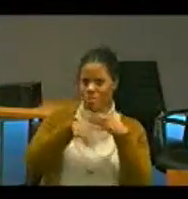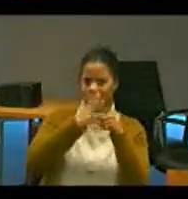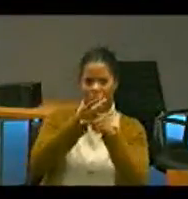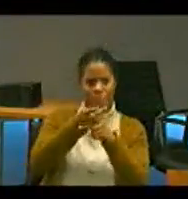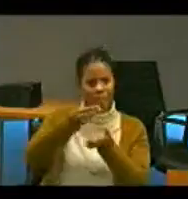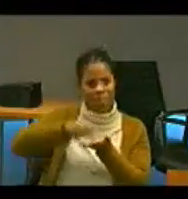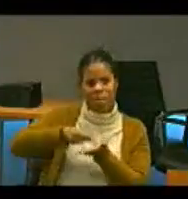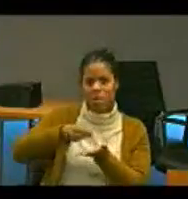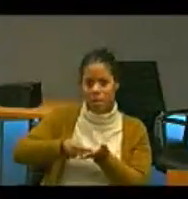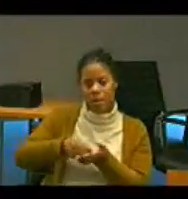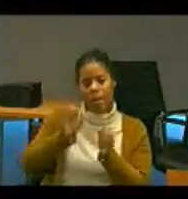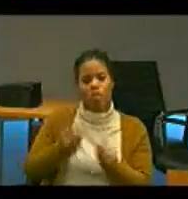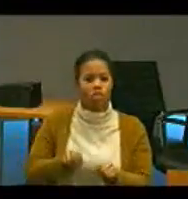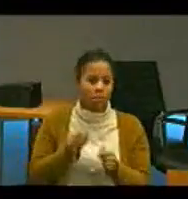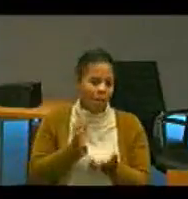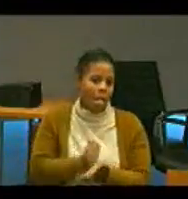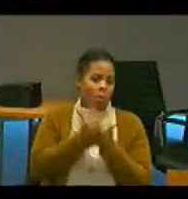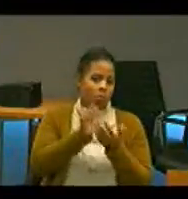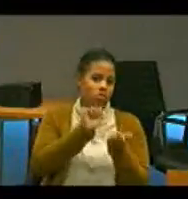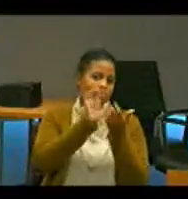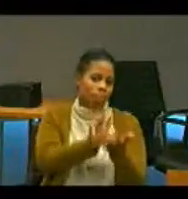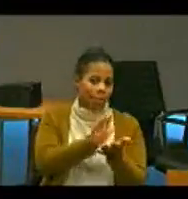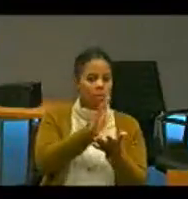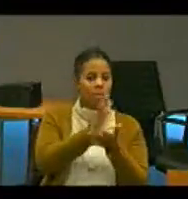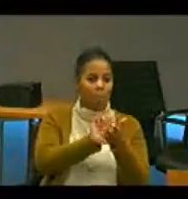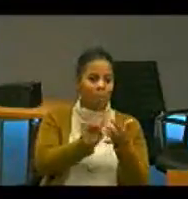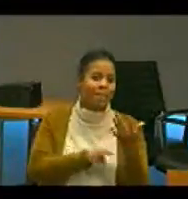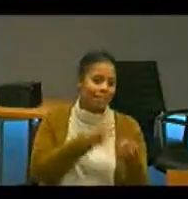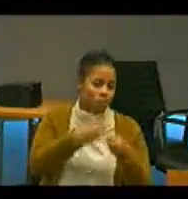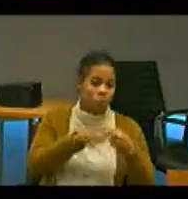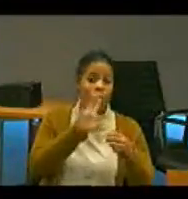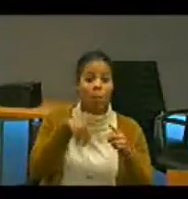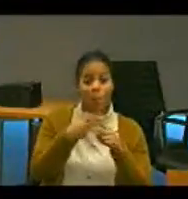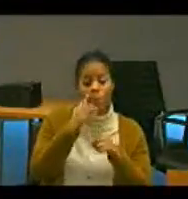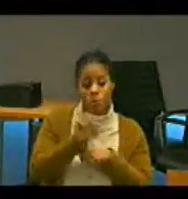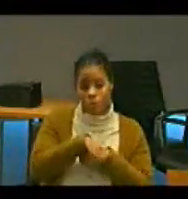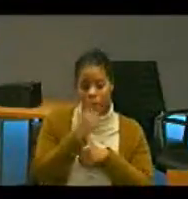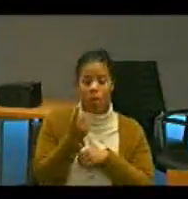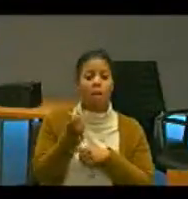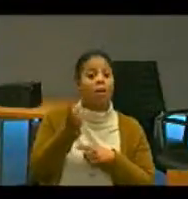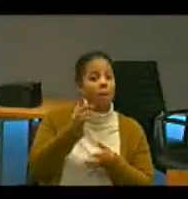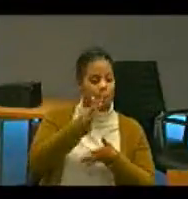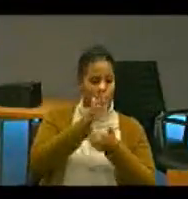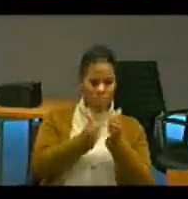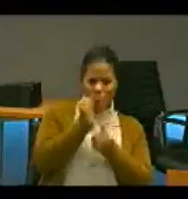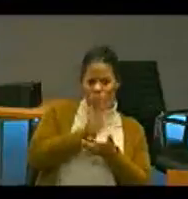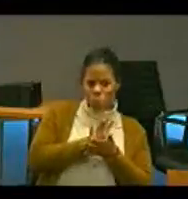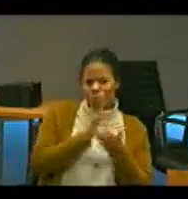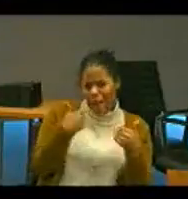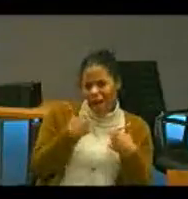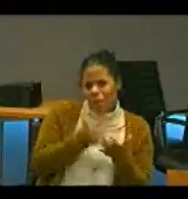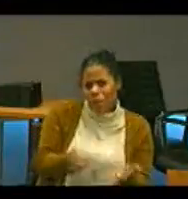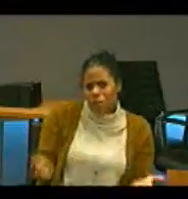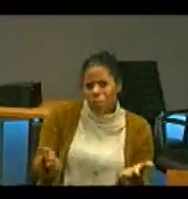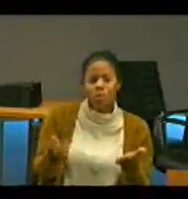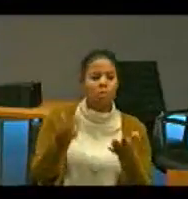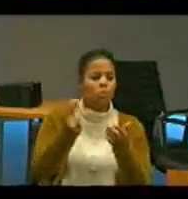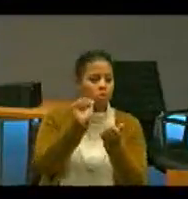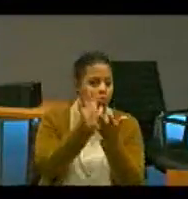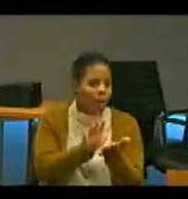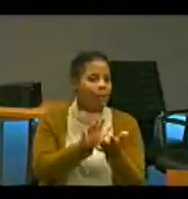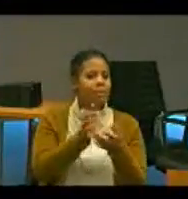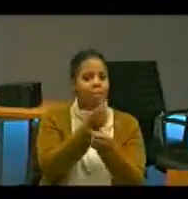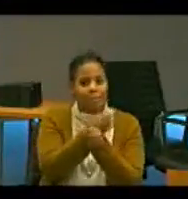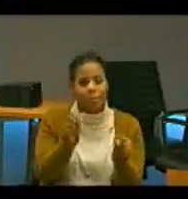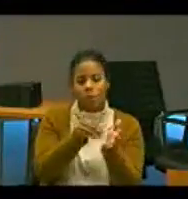issues that we're talking about today. And I'll note, most schools have some sort of resources to address issues of student safety, student